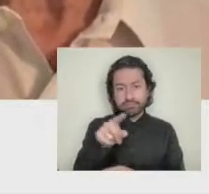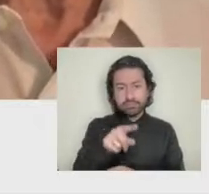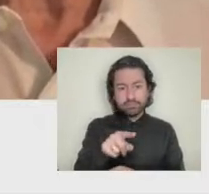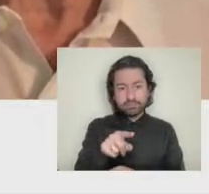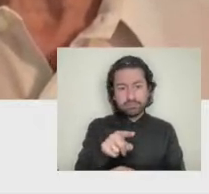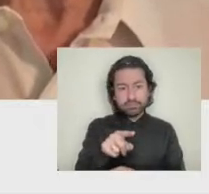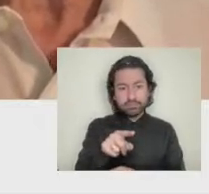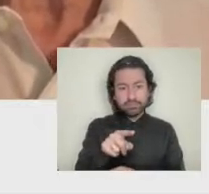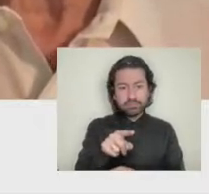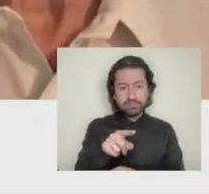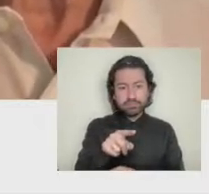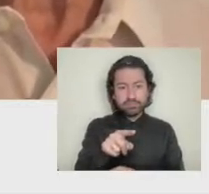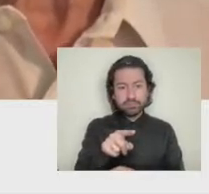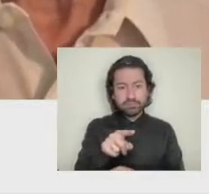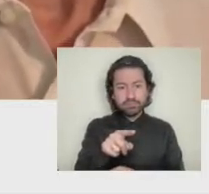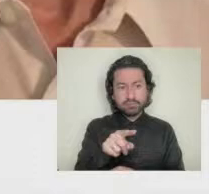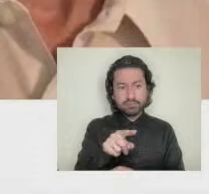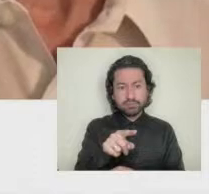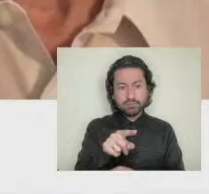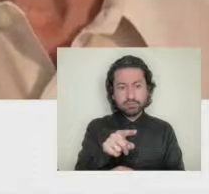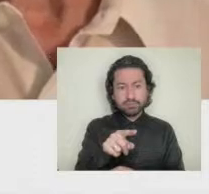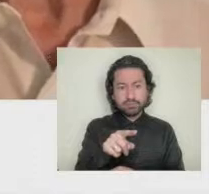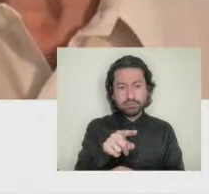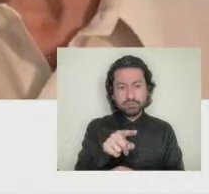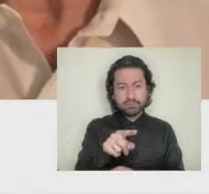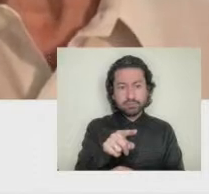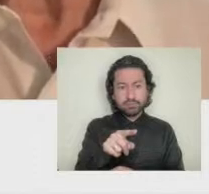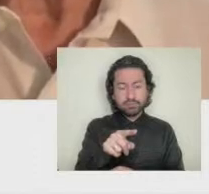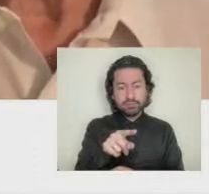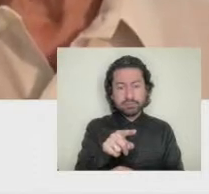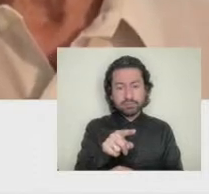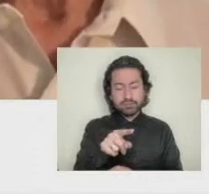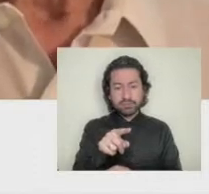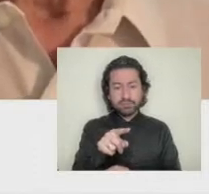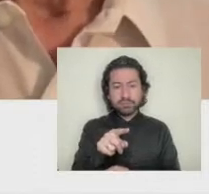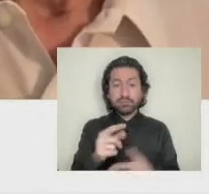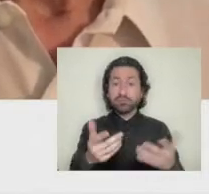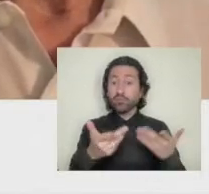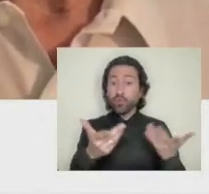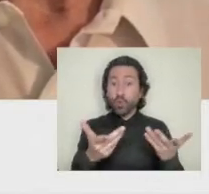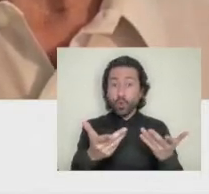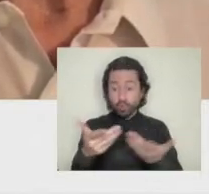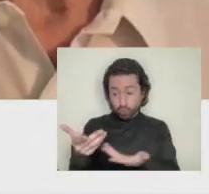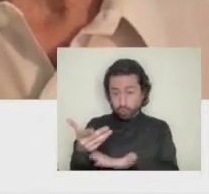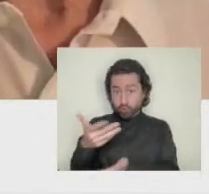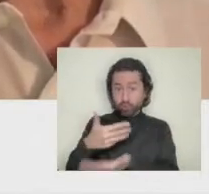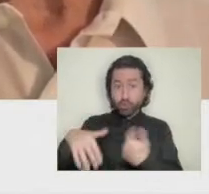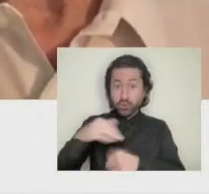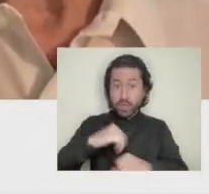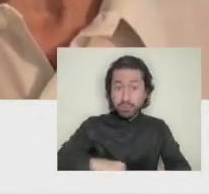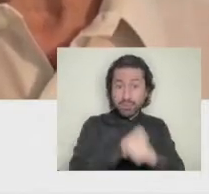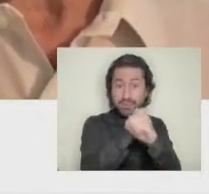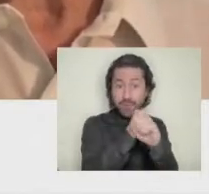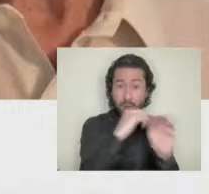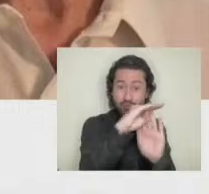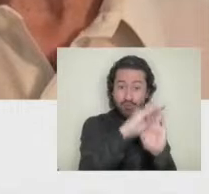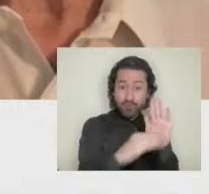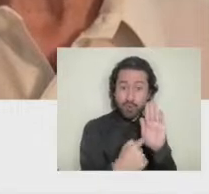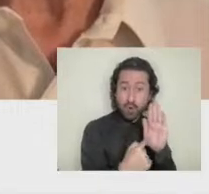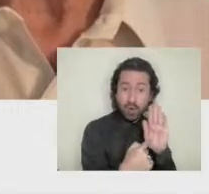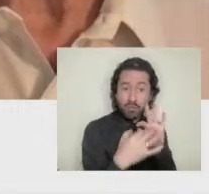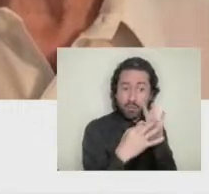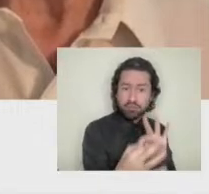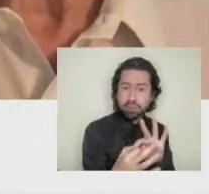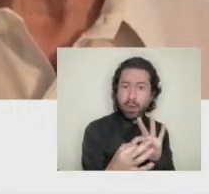programs in the poorest quintile and under 5 mortality. The greater the coverage of